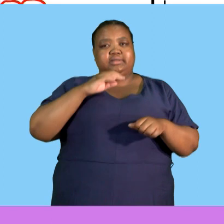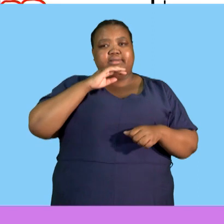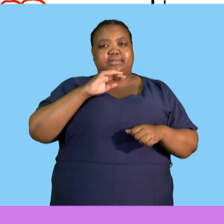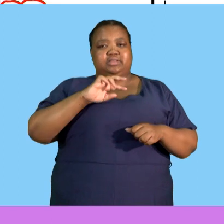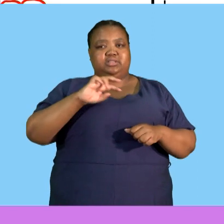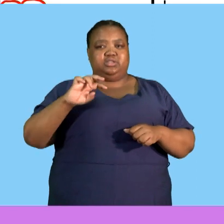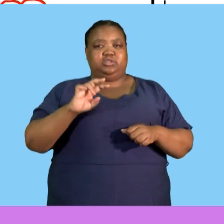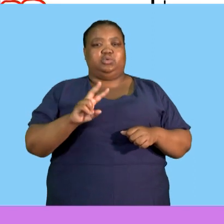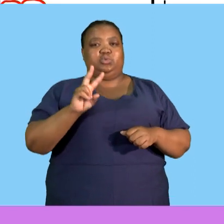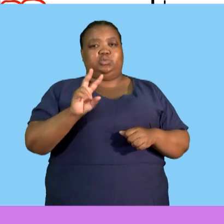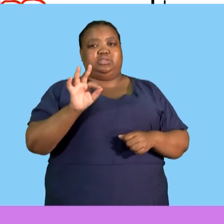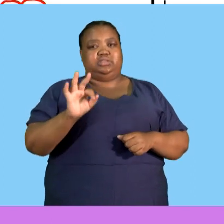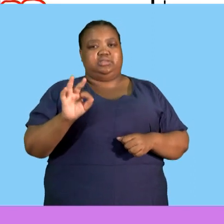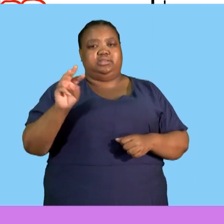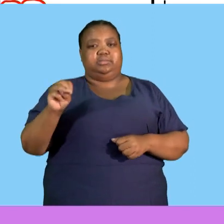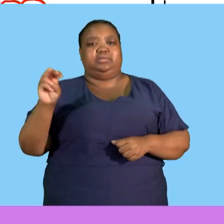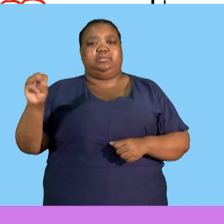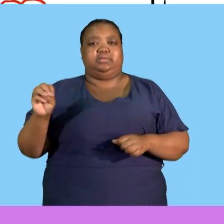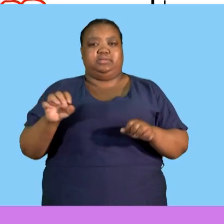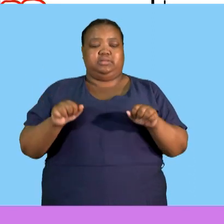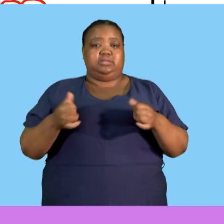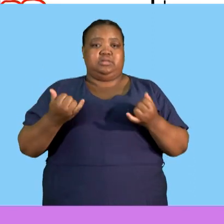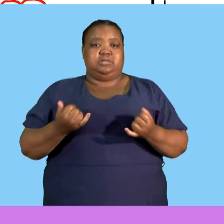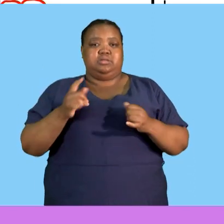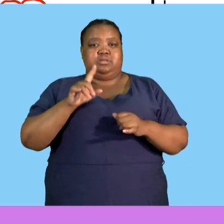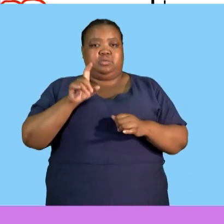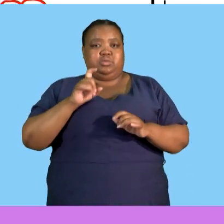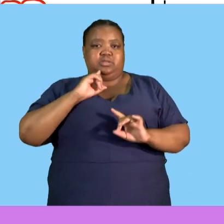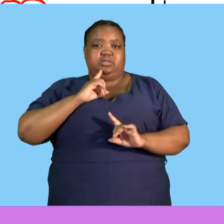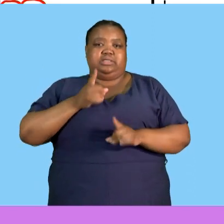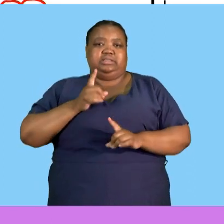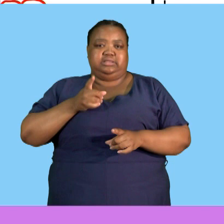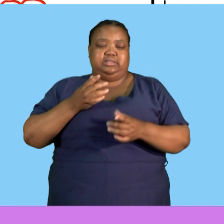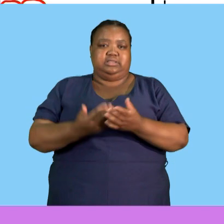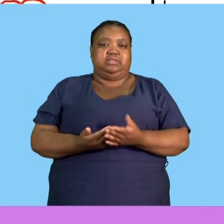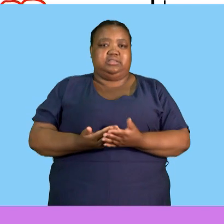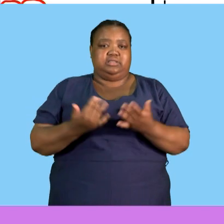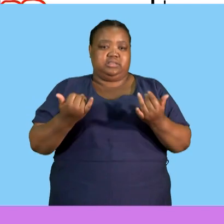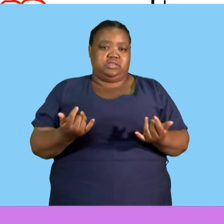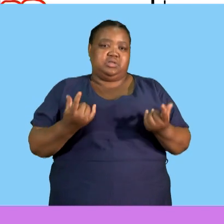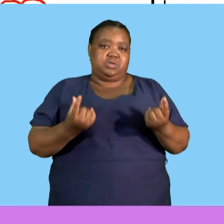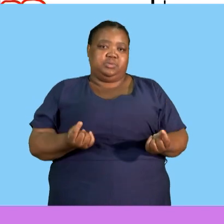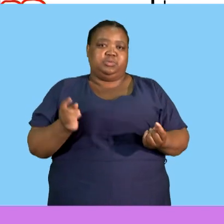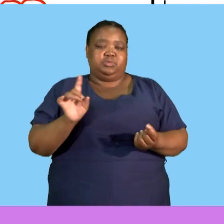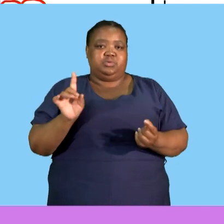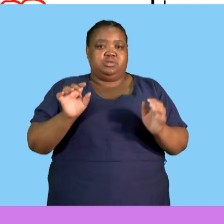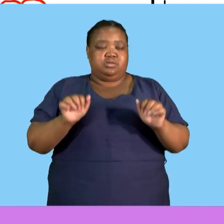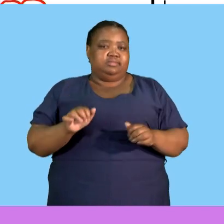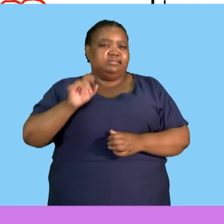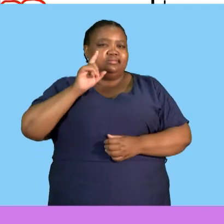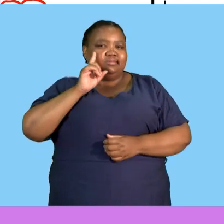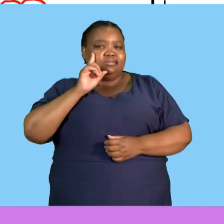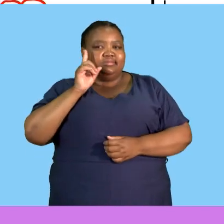so therefore that will be 23 millimeters. Right, so now I can answer my question. So what will I do